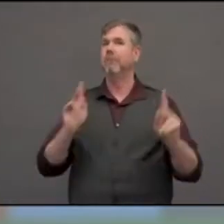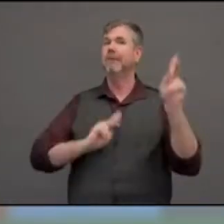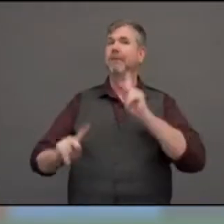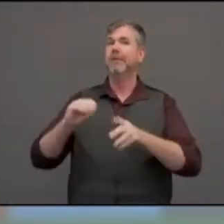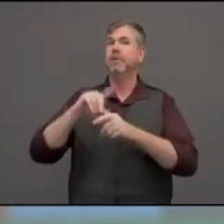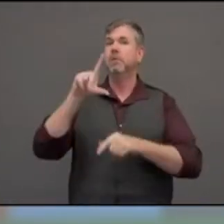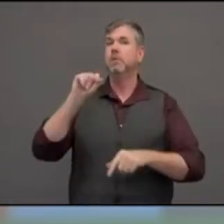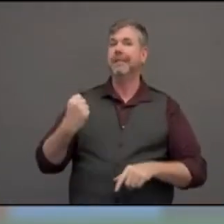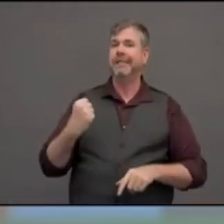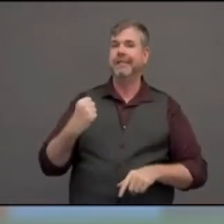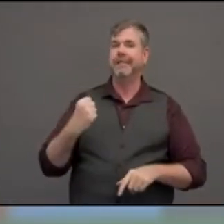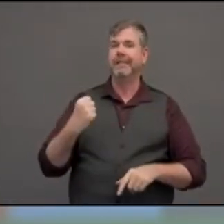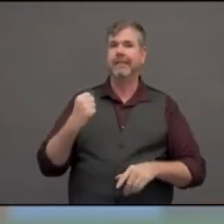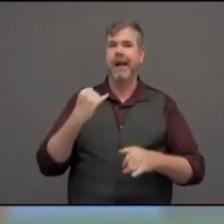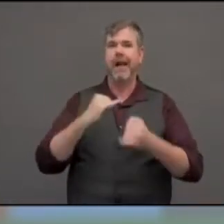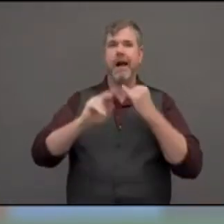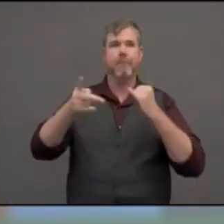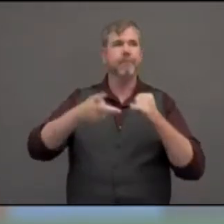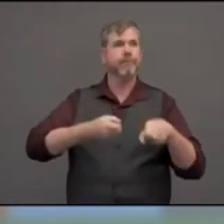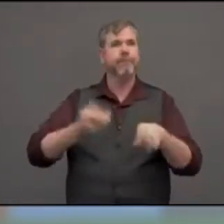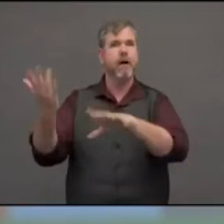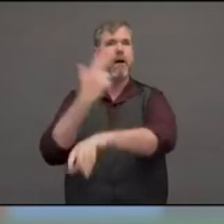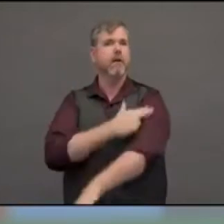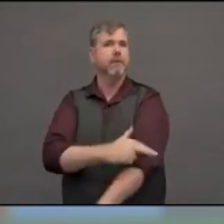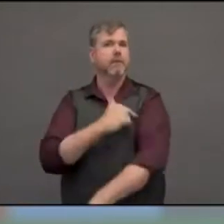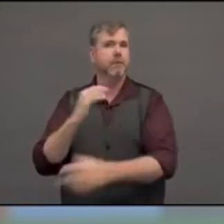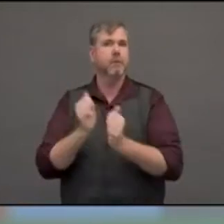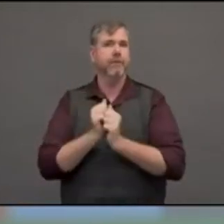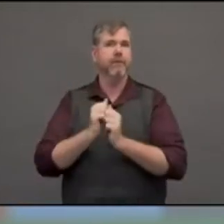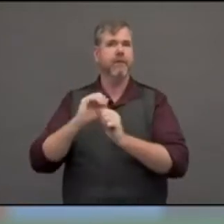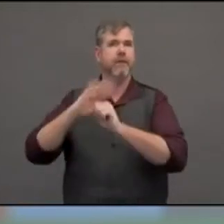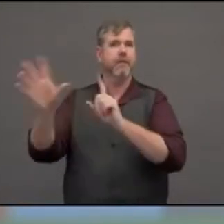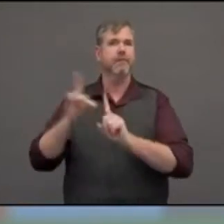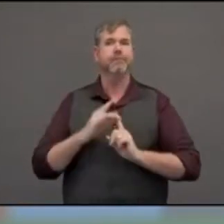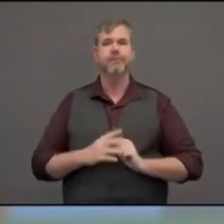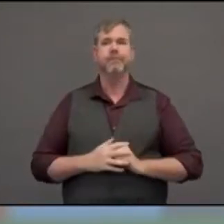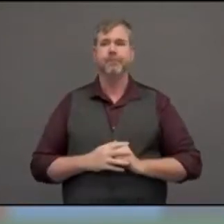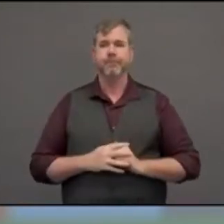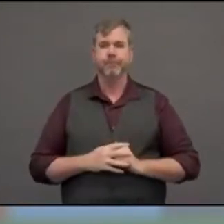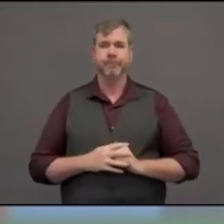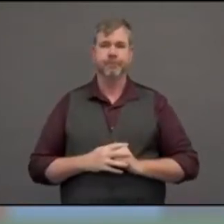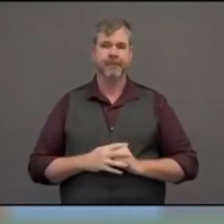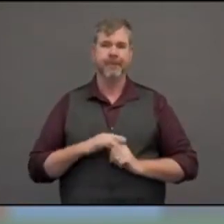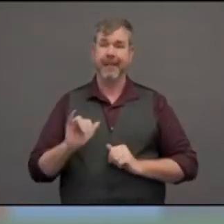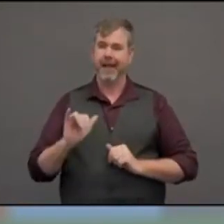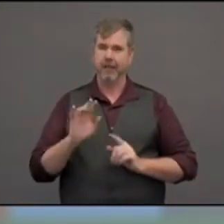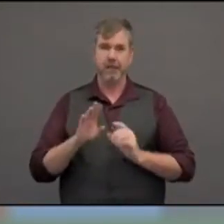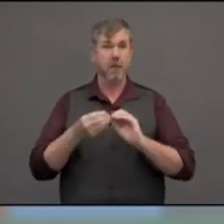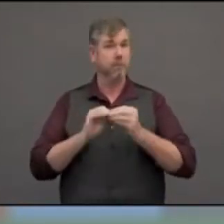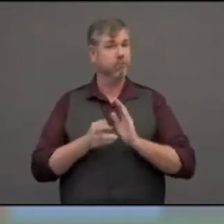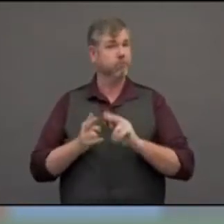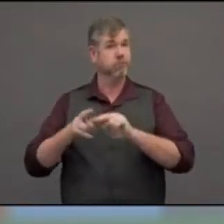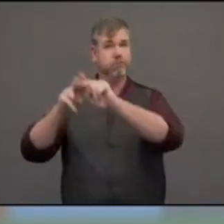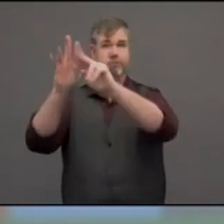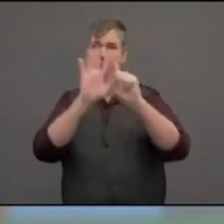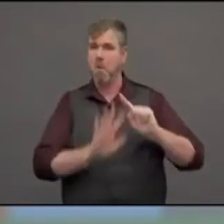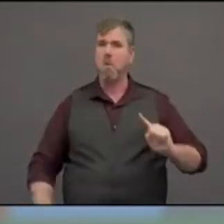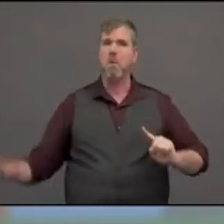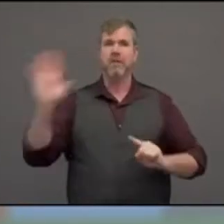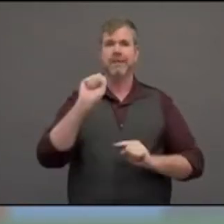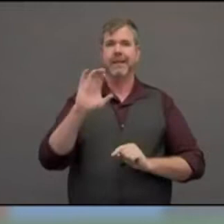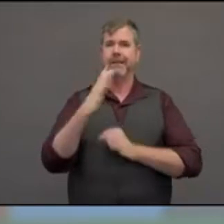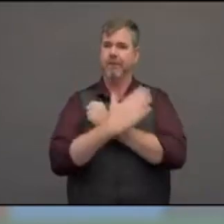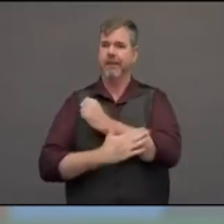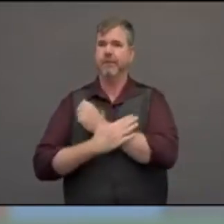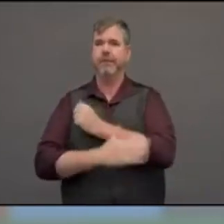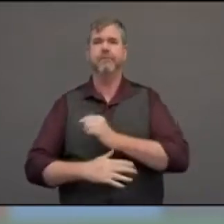Hospitalization rates in that age group are increasing significantly across the country. So people have